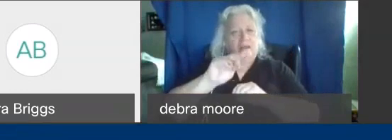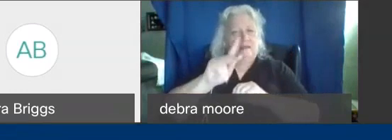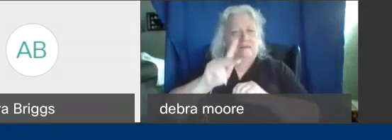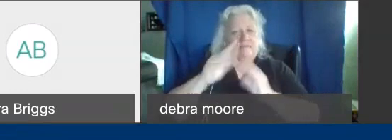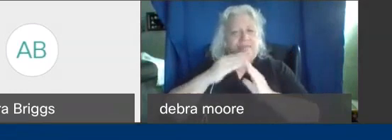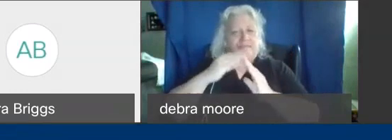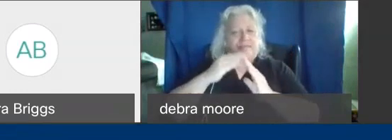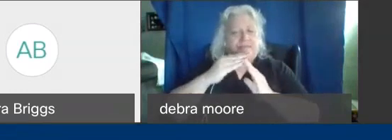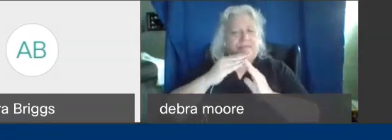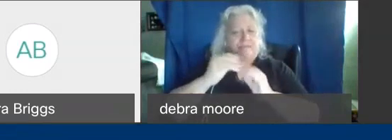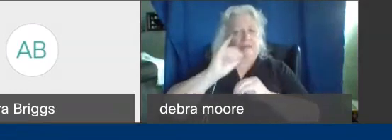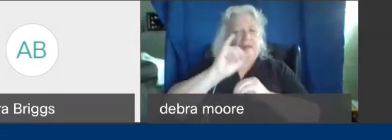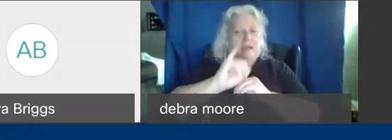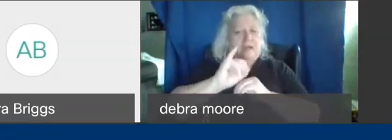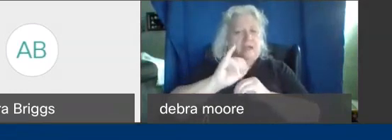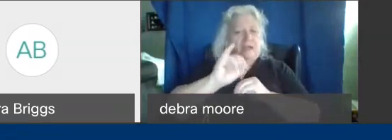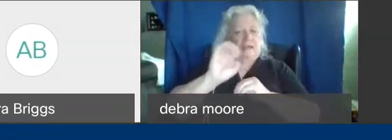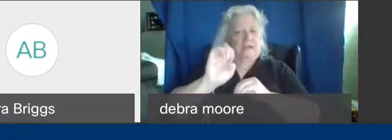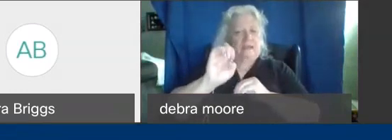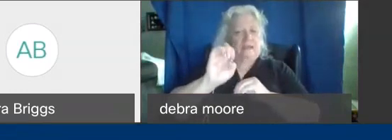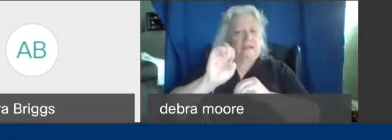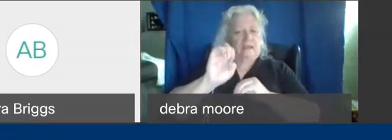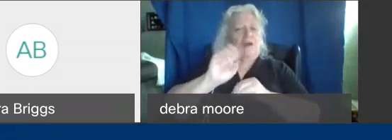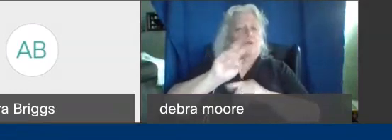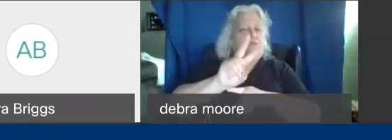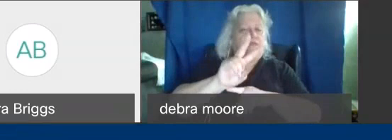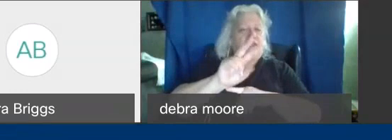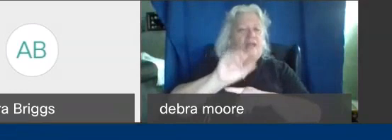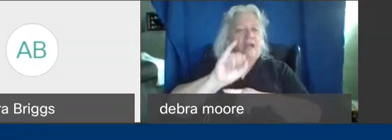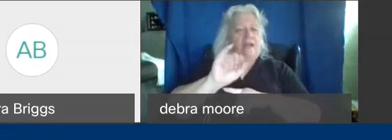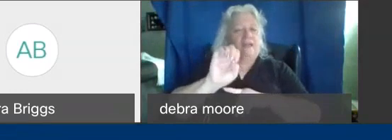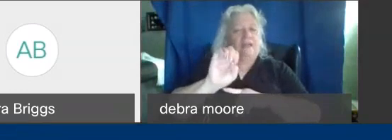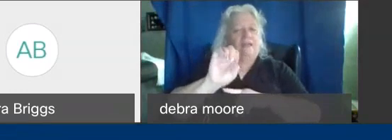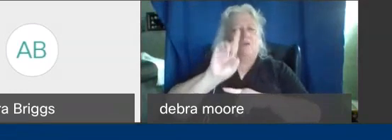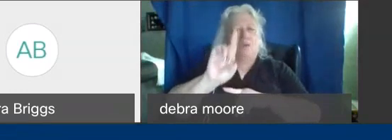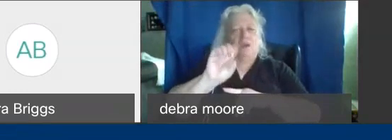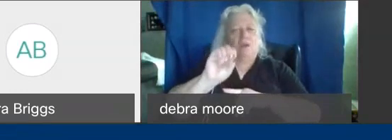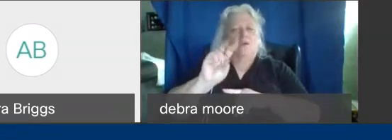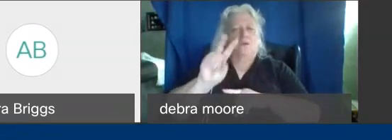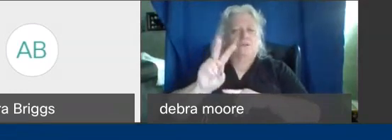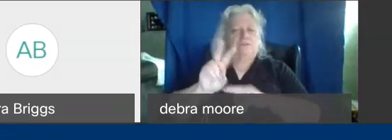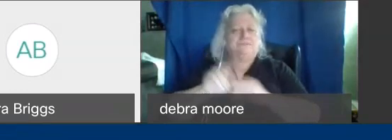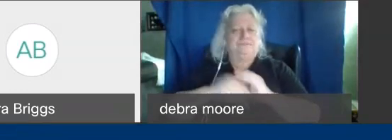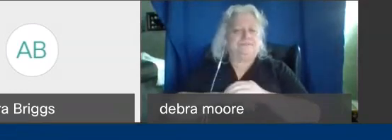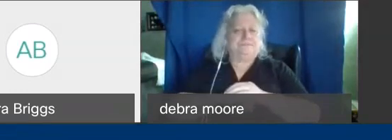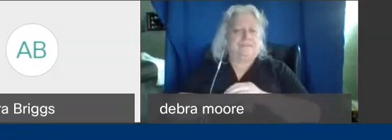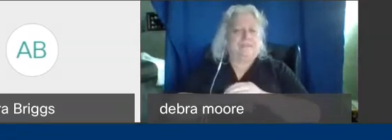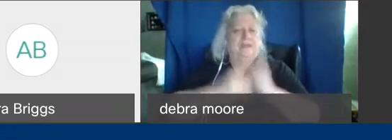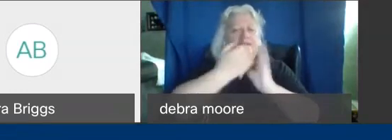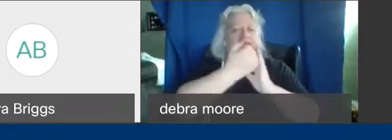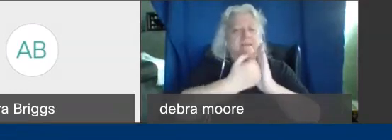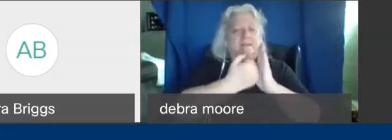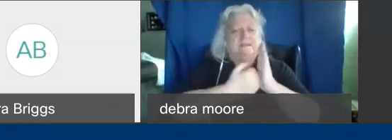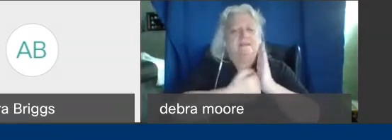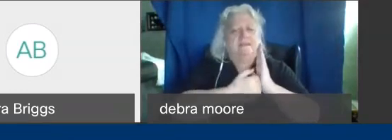the VIE 102. This is just a list of prohibited weapons, and like I said, they're just